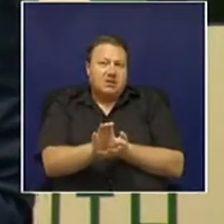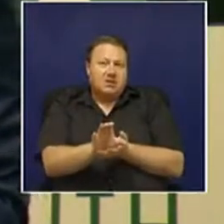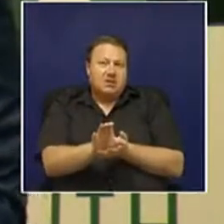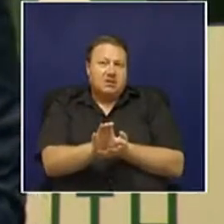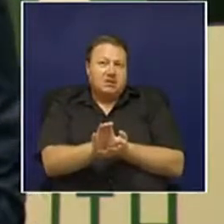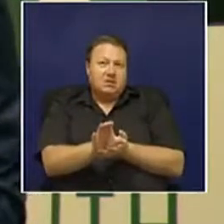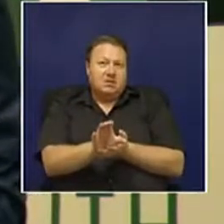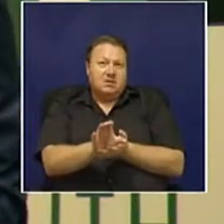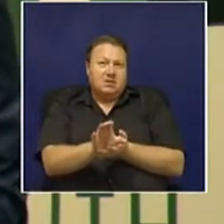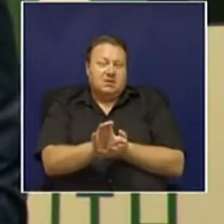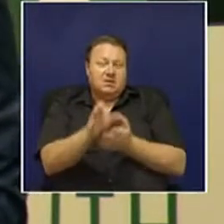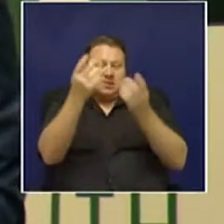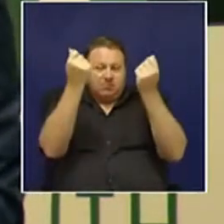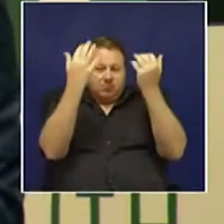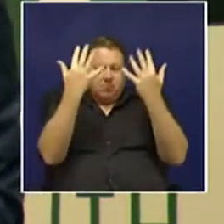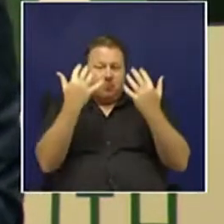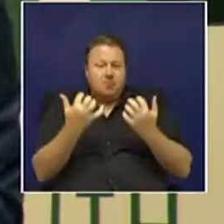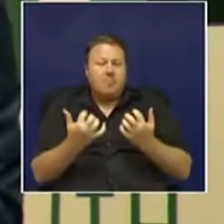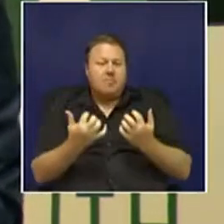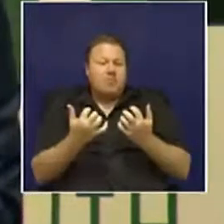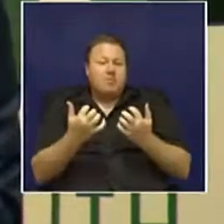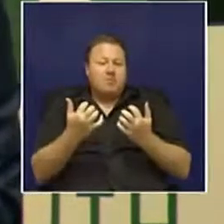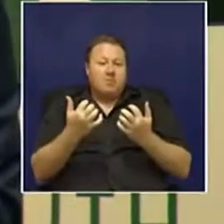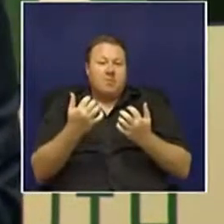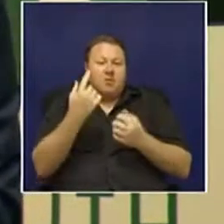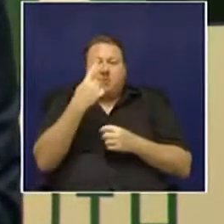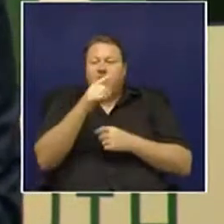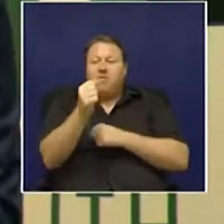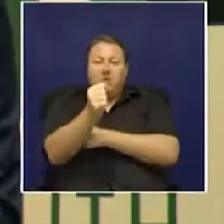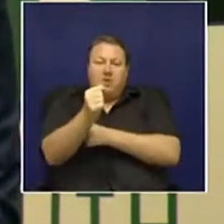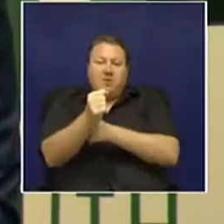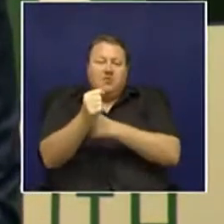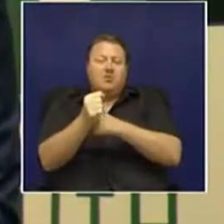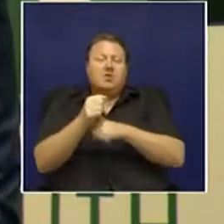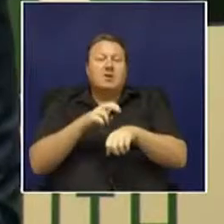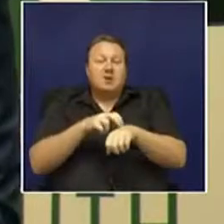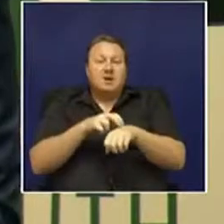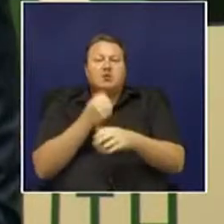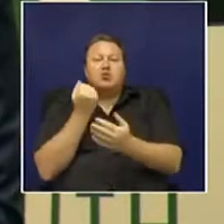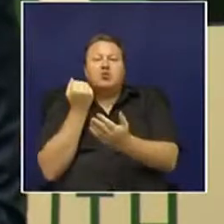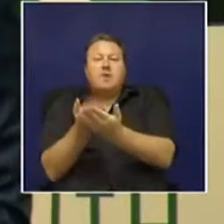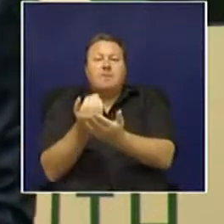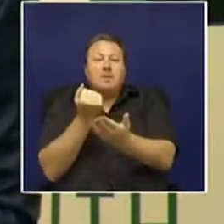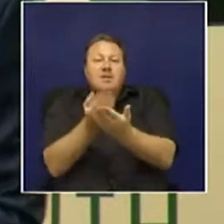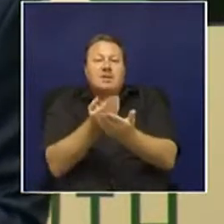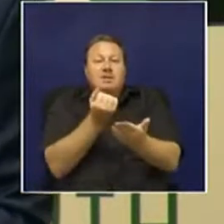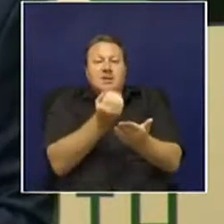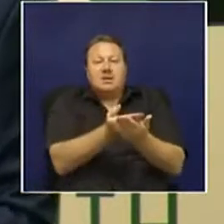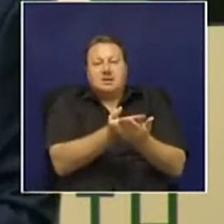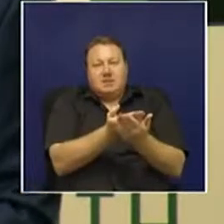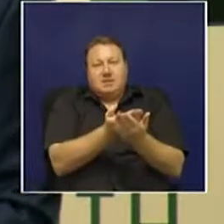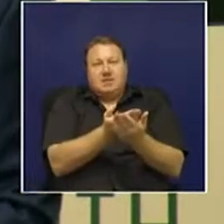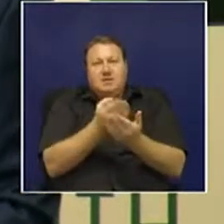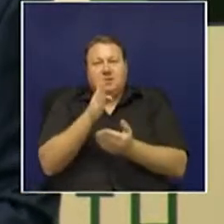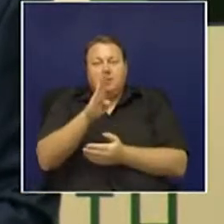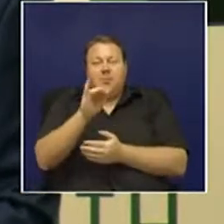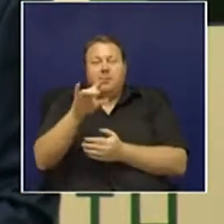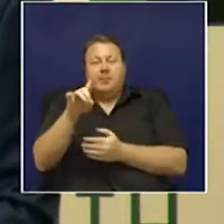for infrastructure need to submit through the window which has been opened from today.